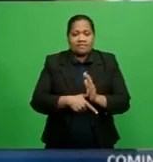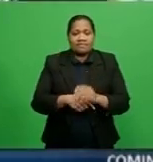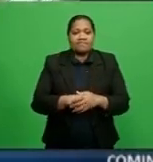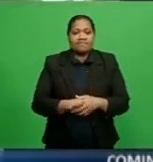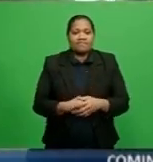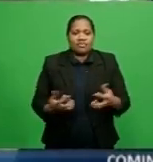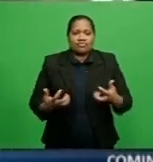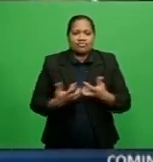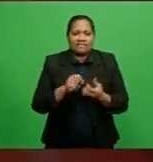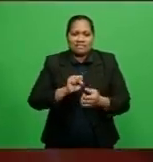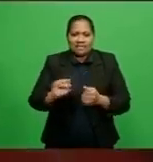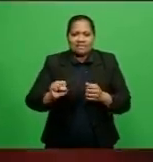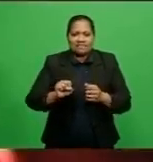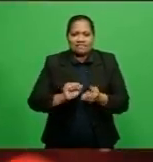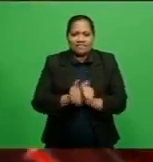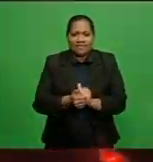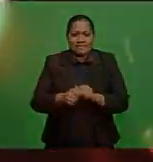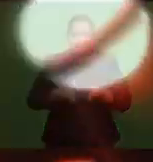and more coming up.